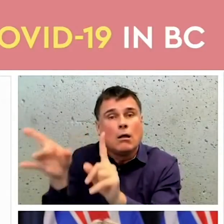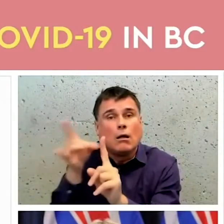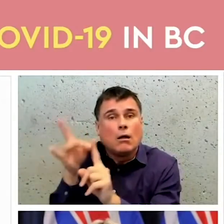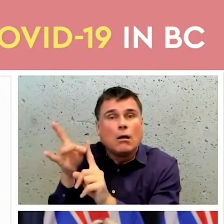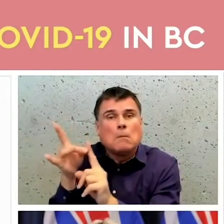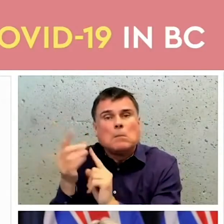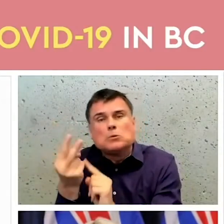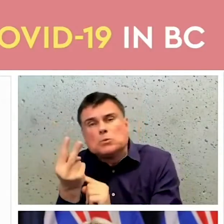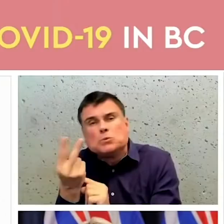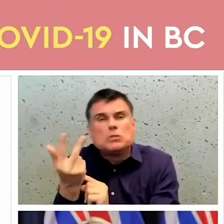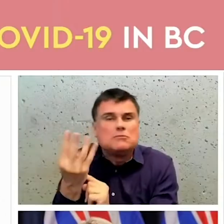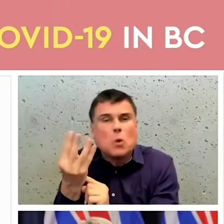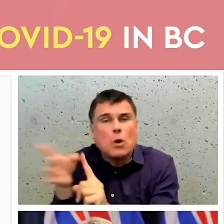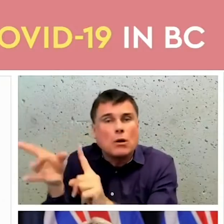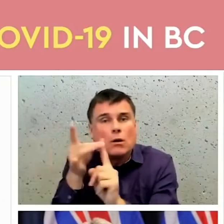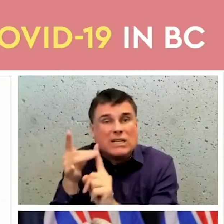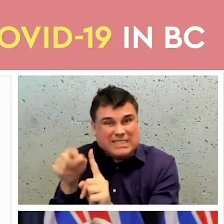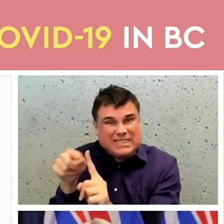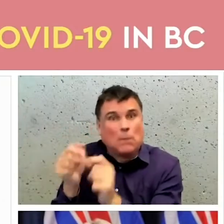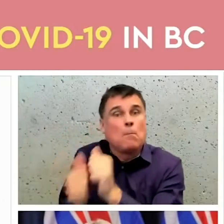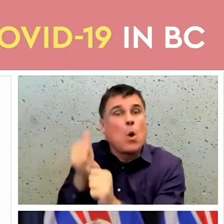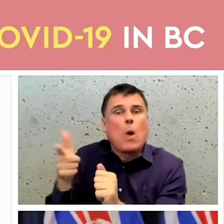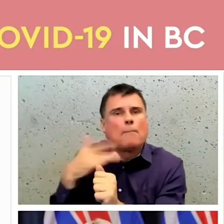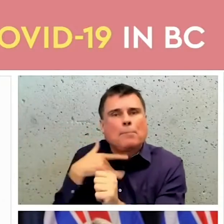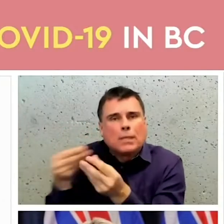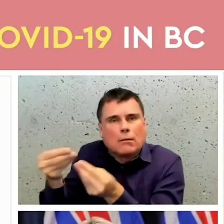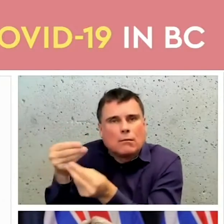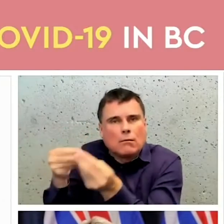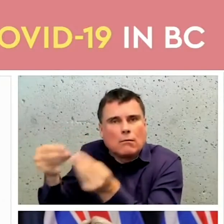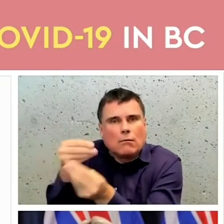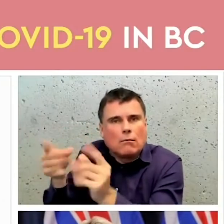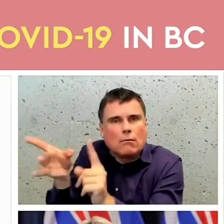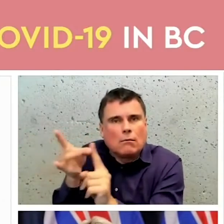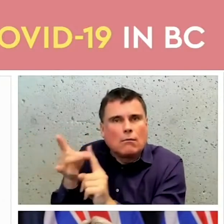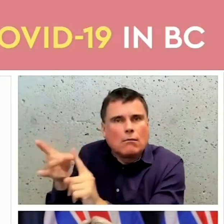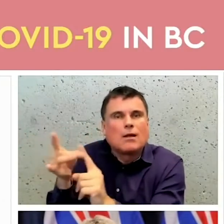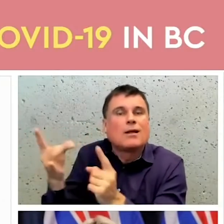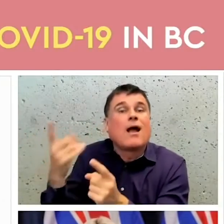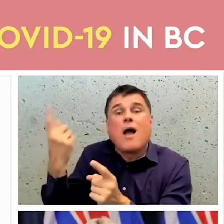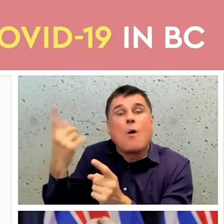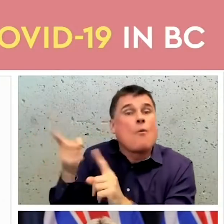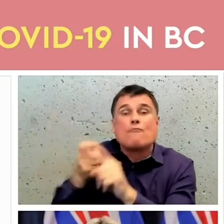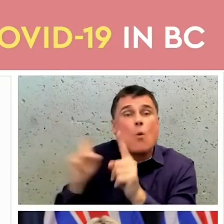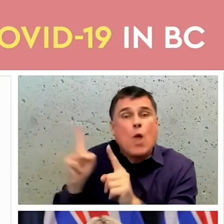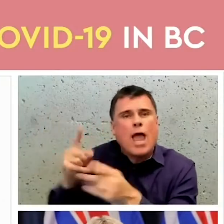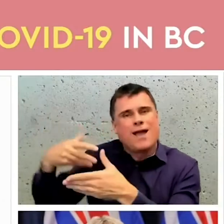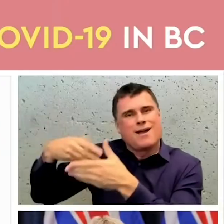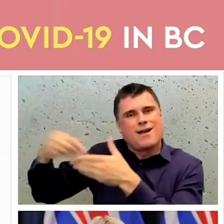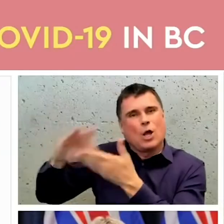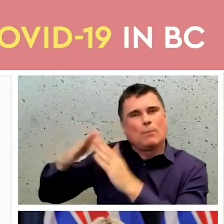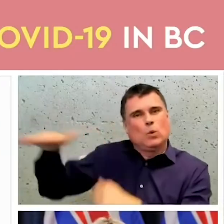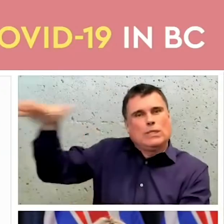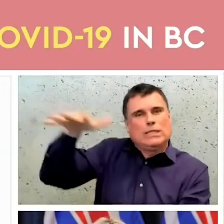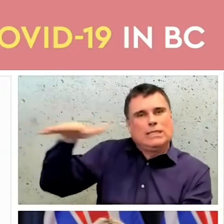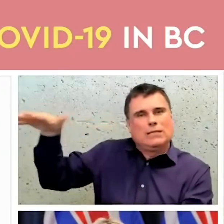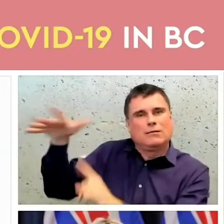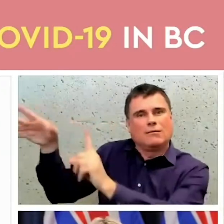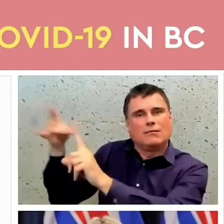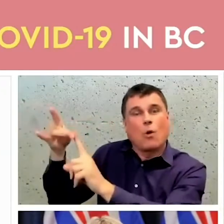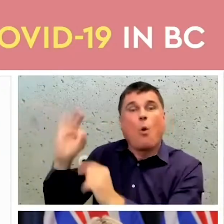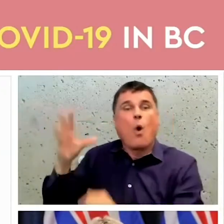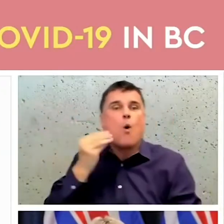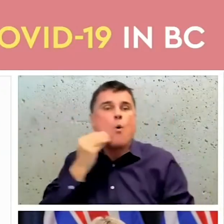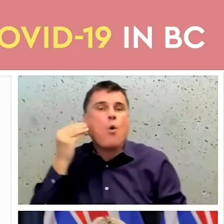in school-age children happens in the community or at home. And many times that's the same thing, where